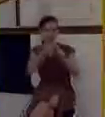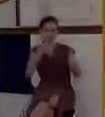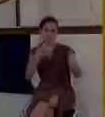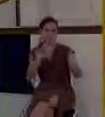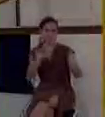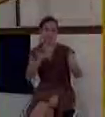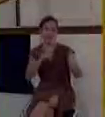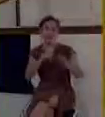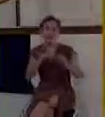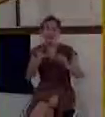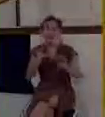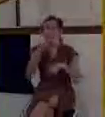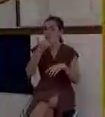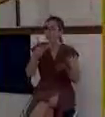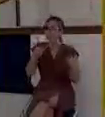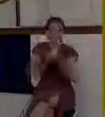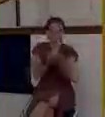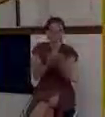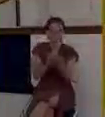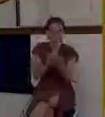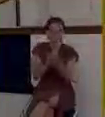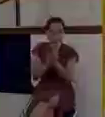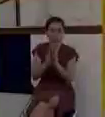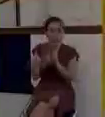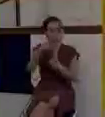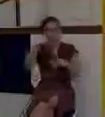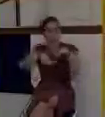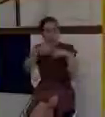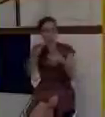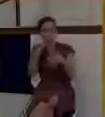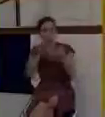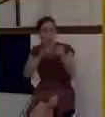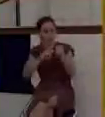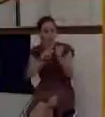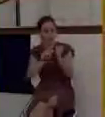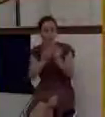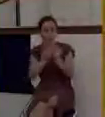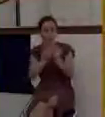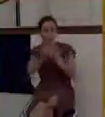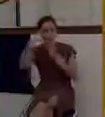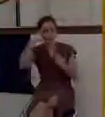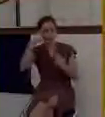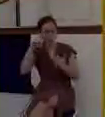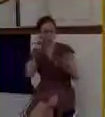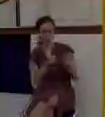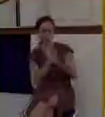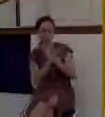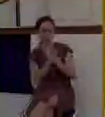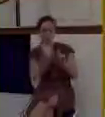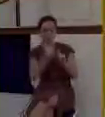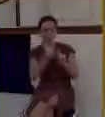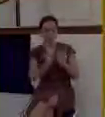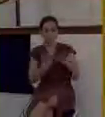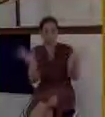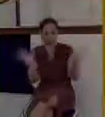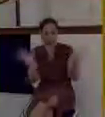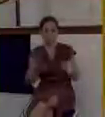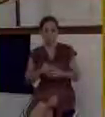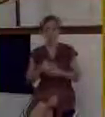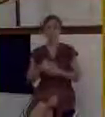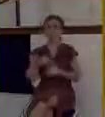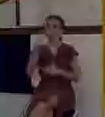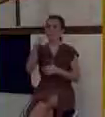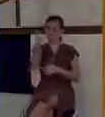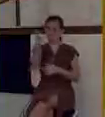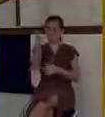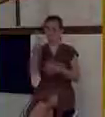Scripture. Because if you can't understand what it means, what good is it? What good is it if we can't understand what the Bible says?